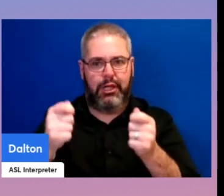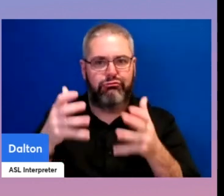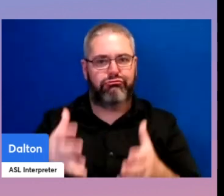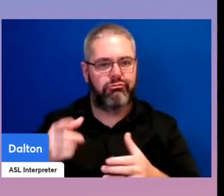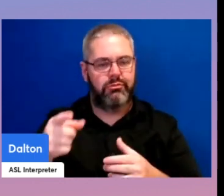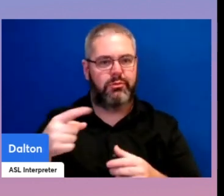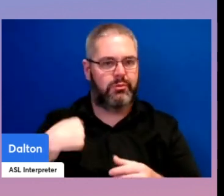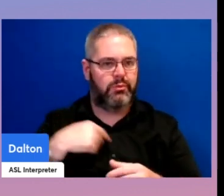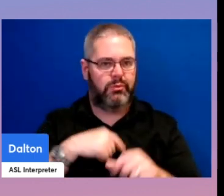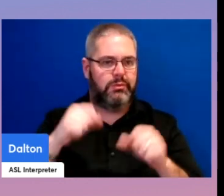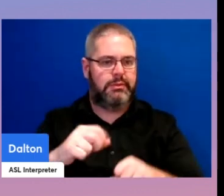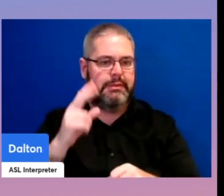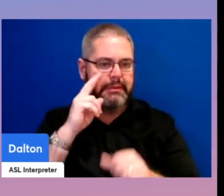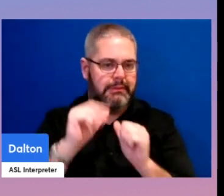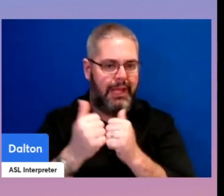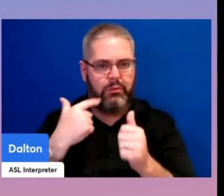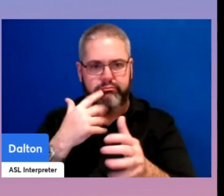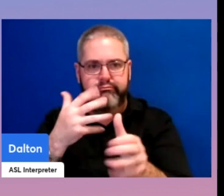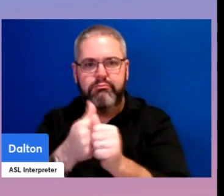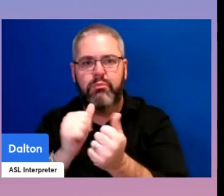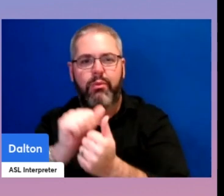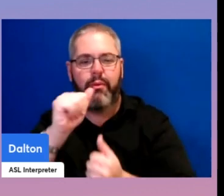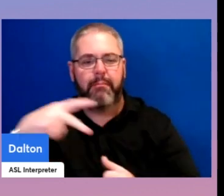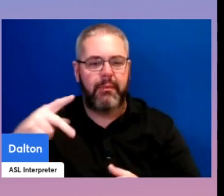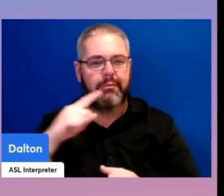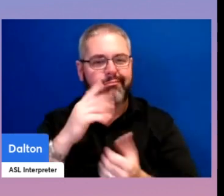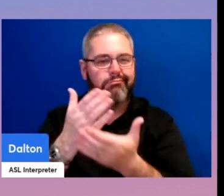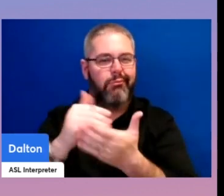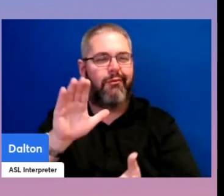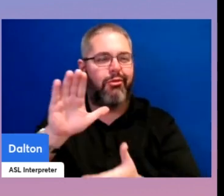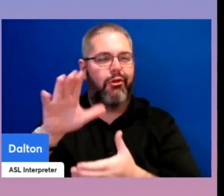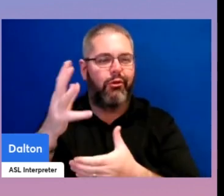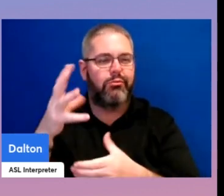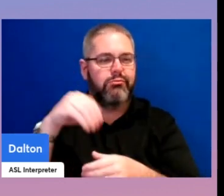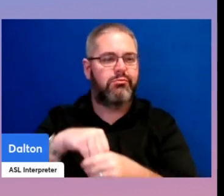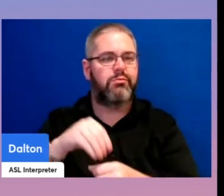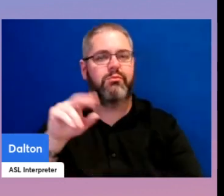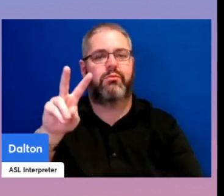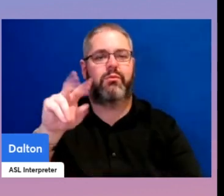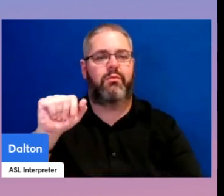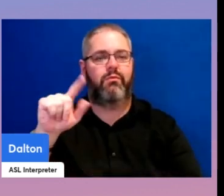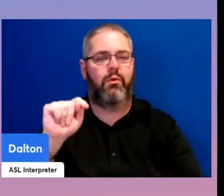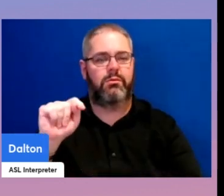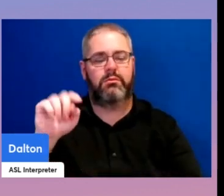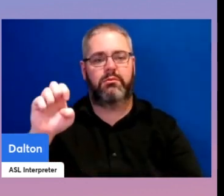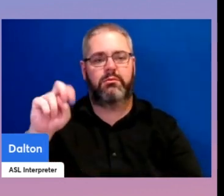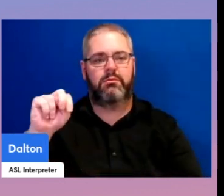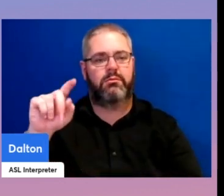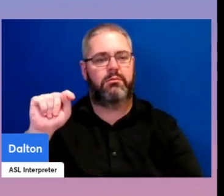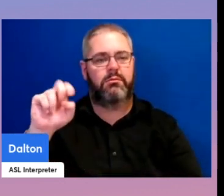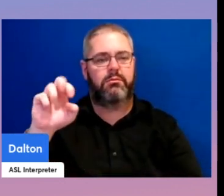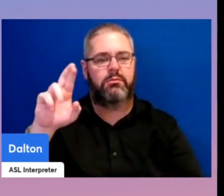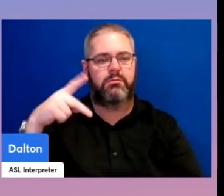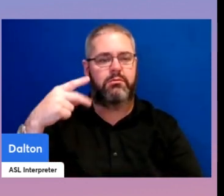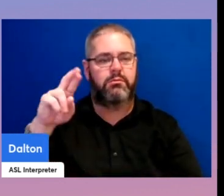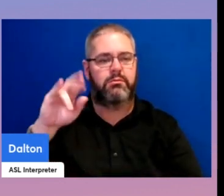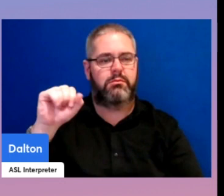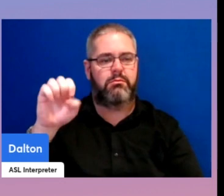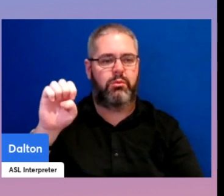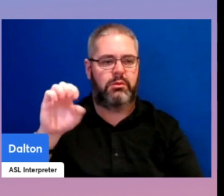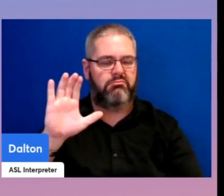always up to date. It is part of Vault Enterprise solution only. It